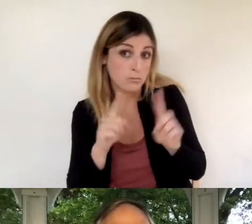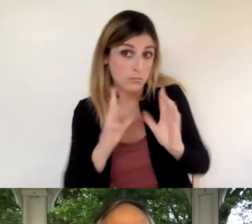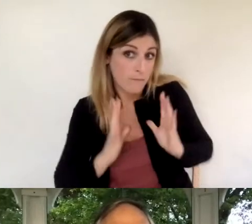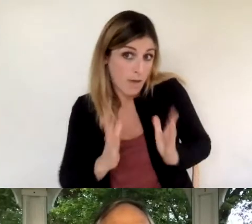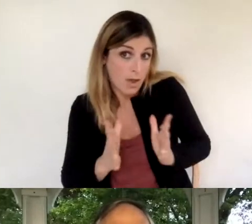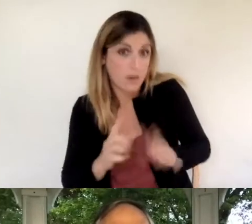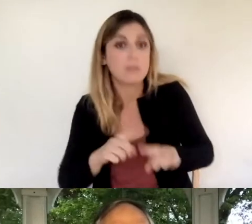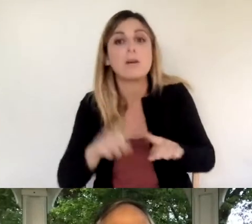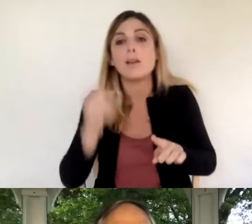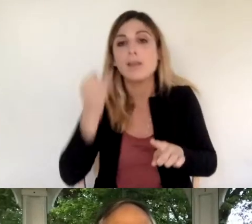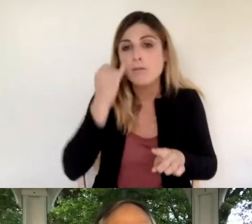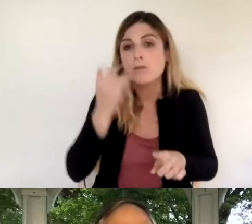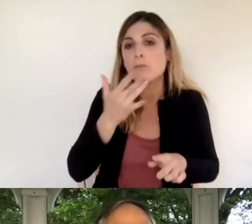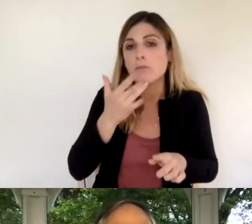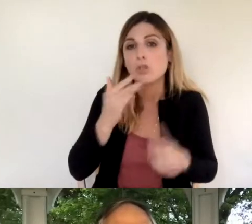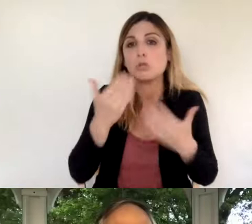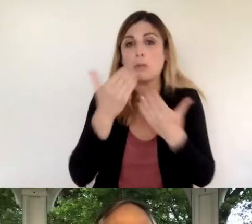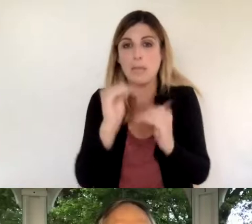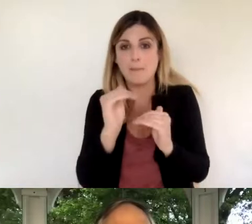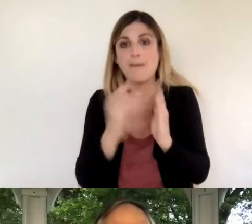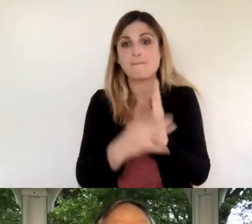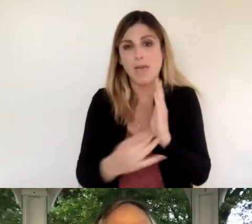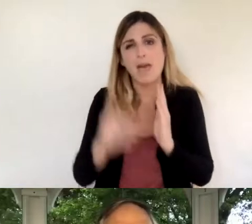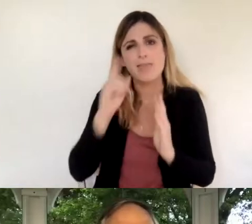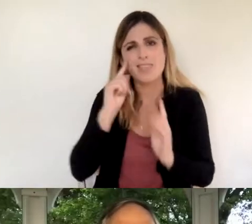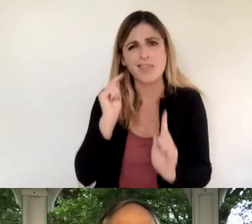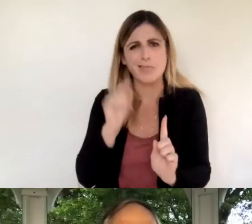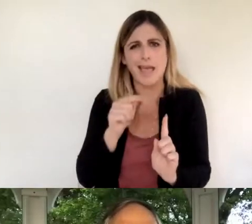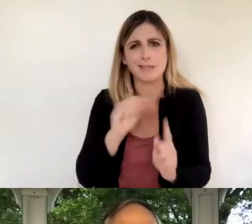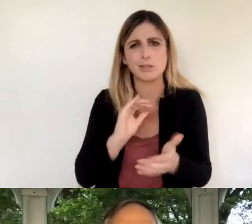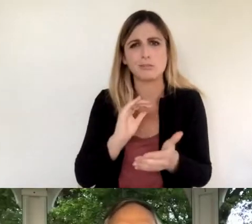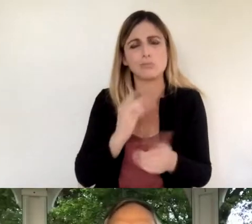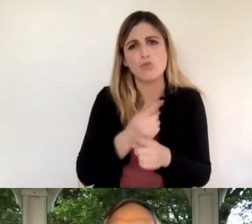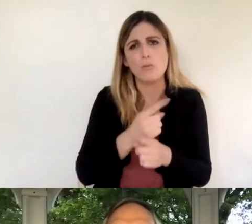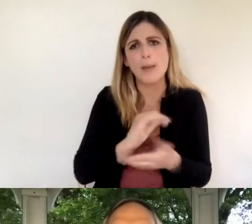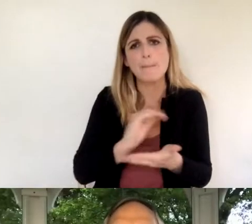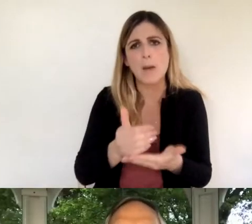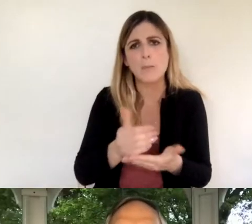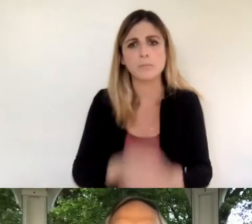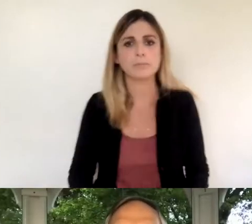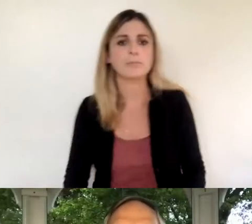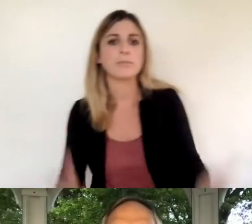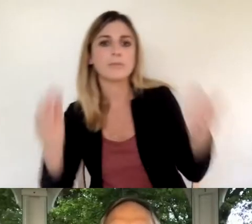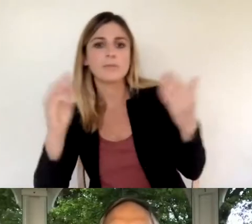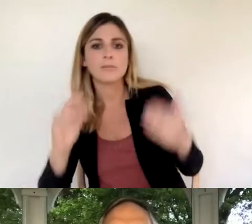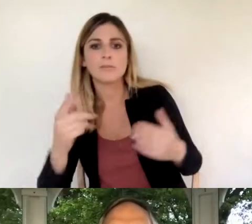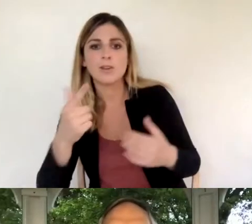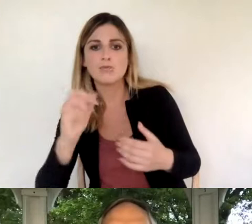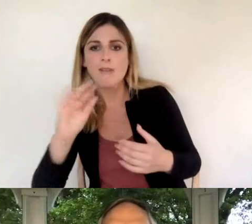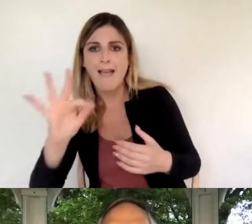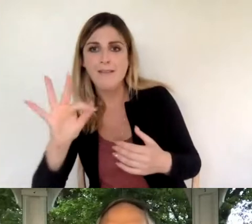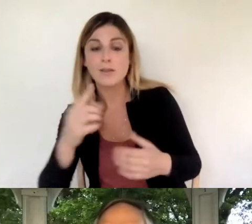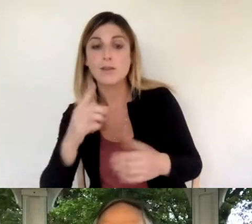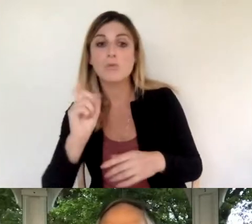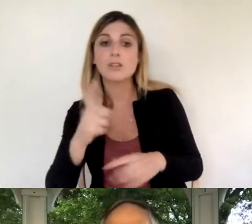your fat intake on the low side, I think that that would be appropriate. Good. Thank you. This is a question from Barbie. I have heard